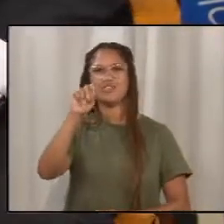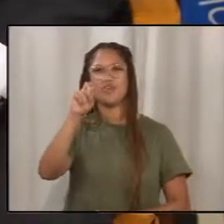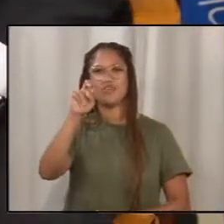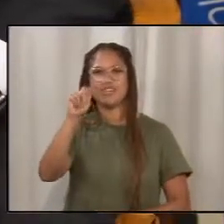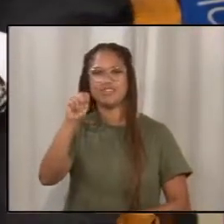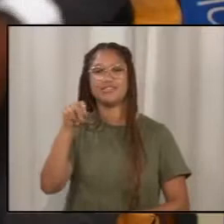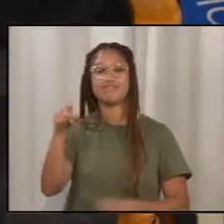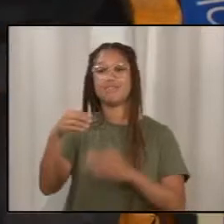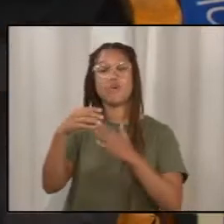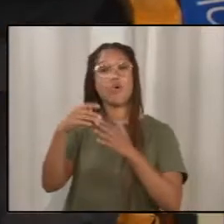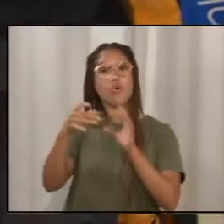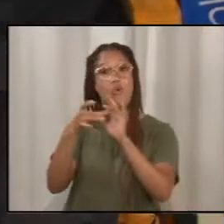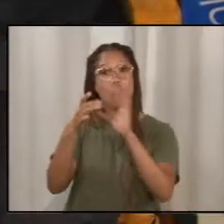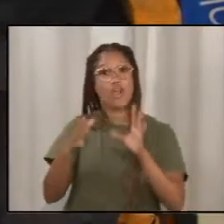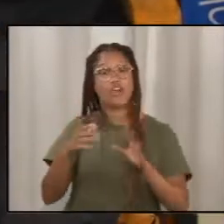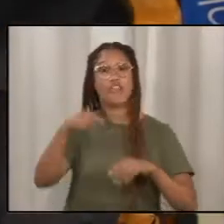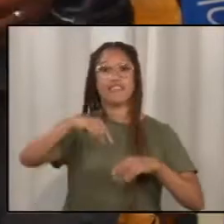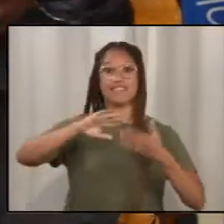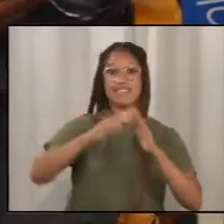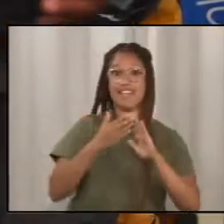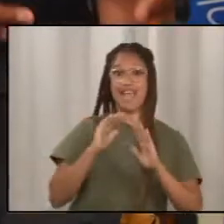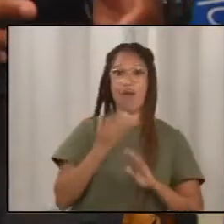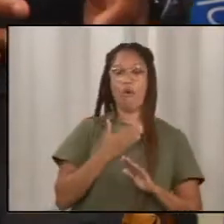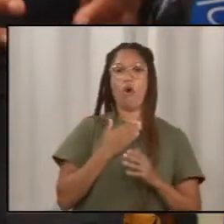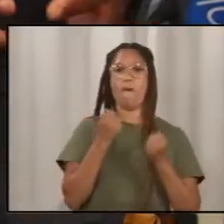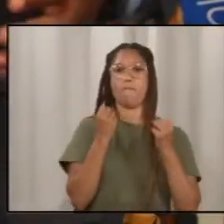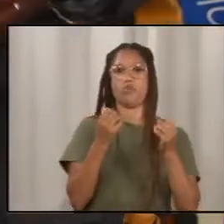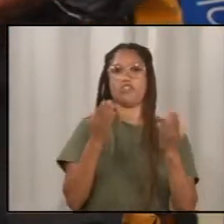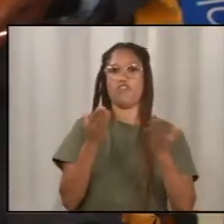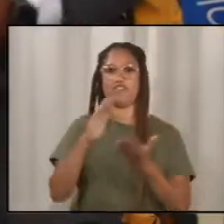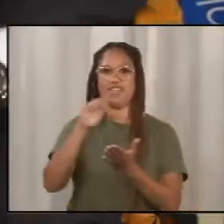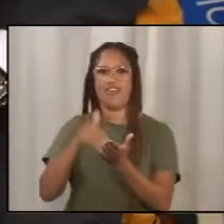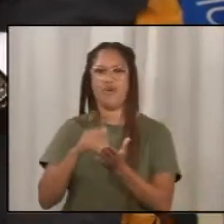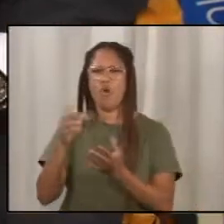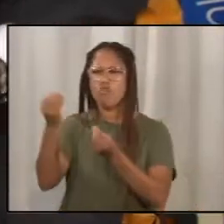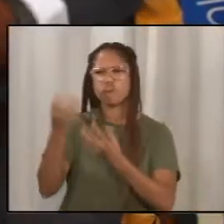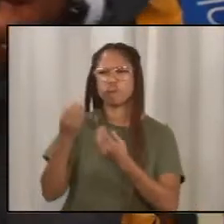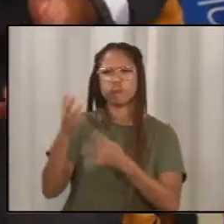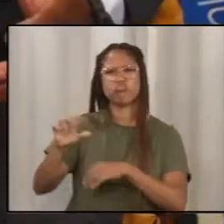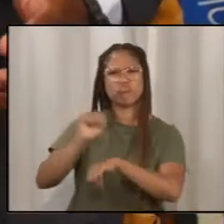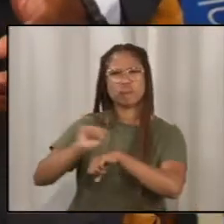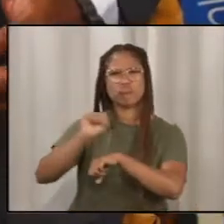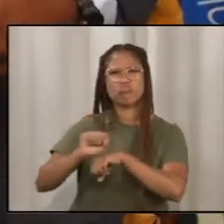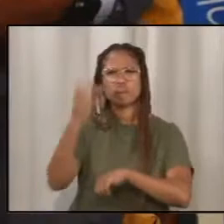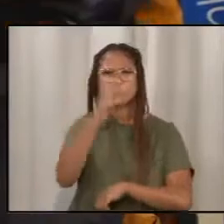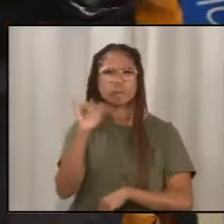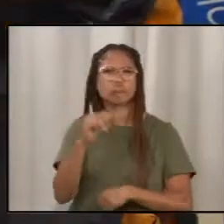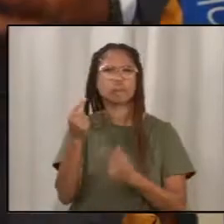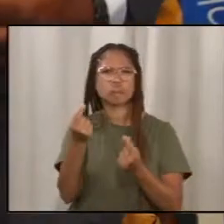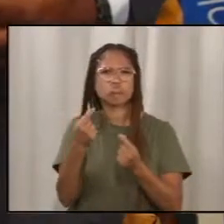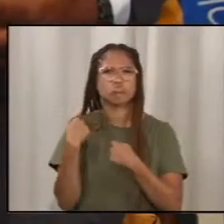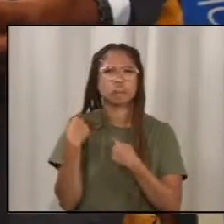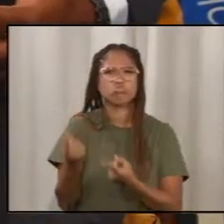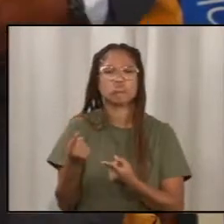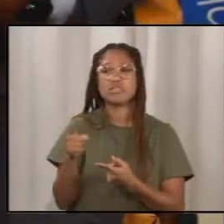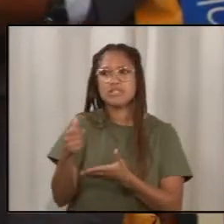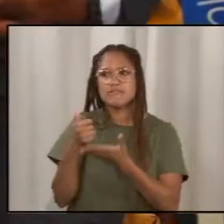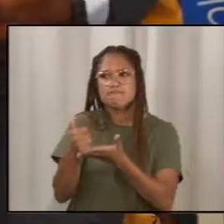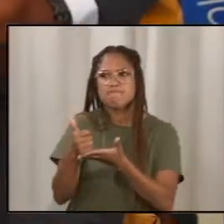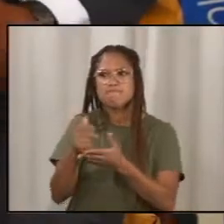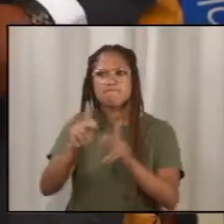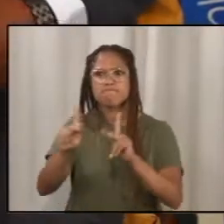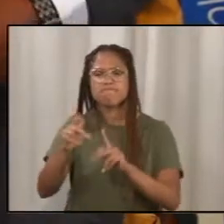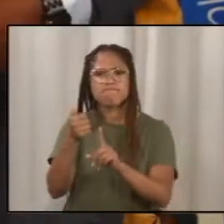multi-service center. He's going to tell us more about the work that he does at the multi-service center, connecting people who experience homelessness to